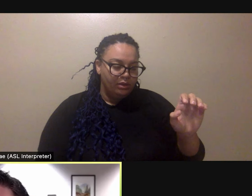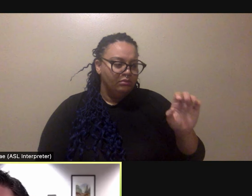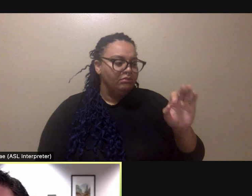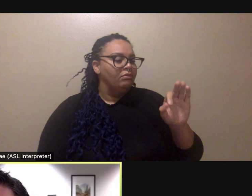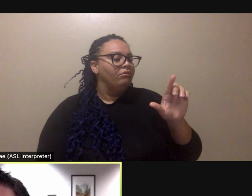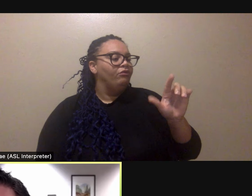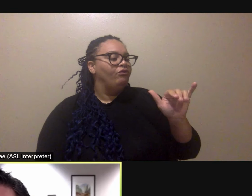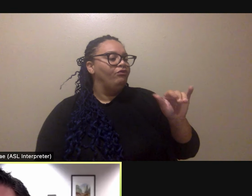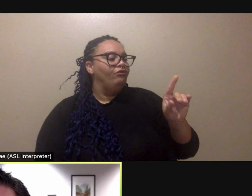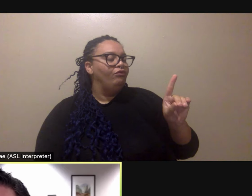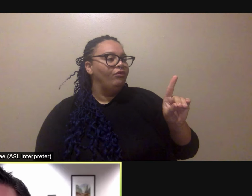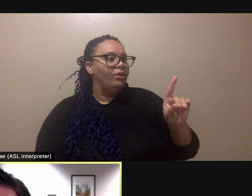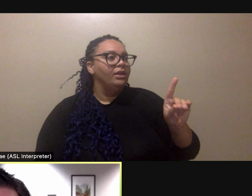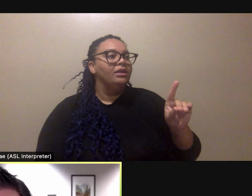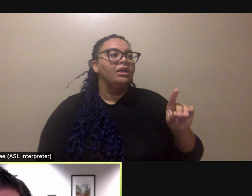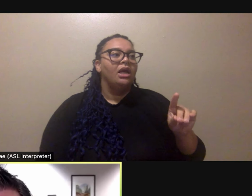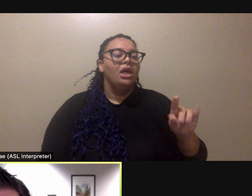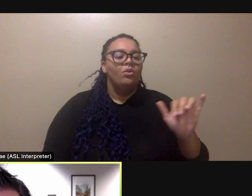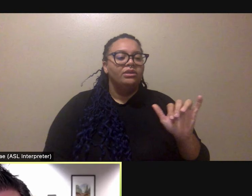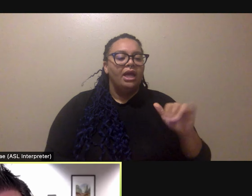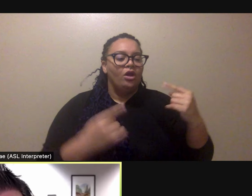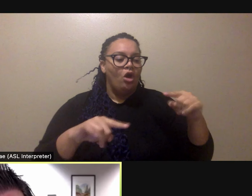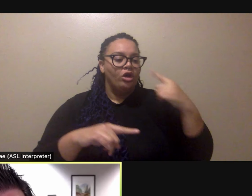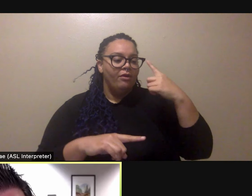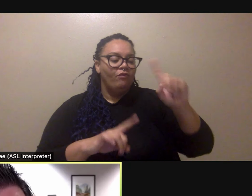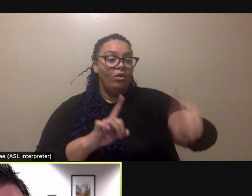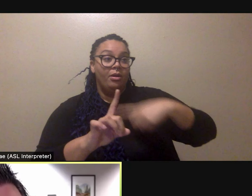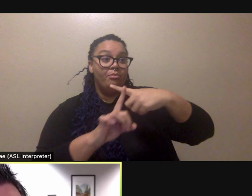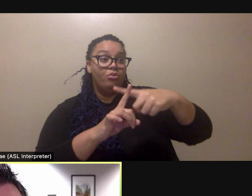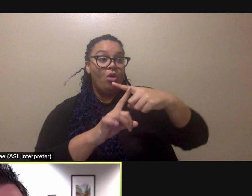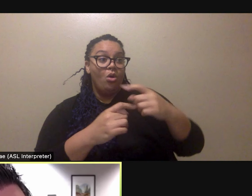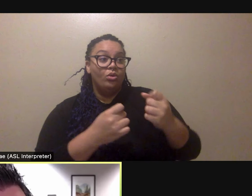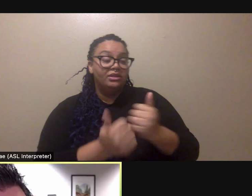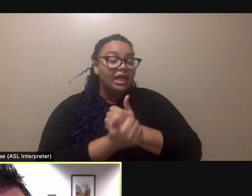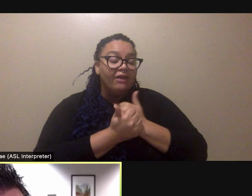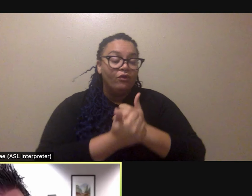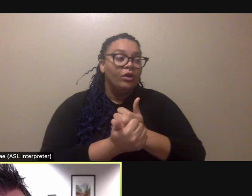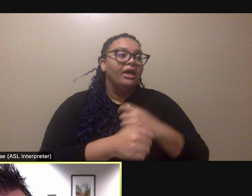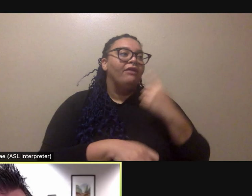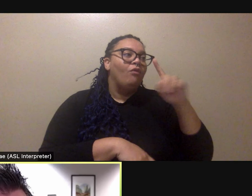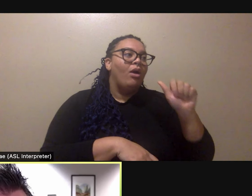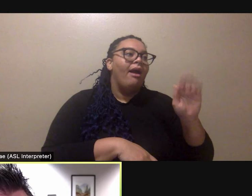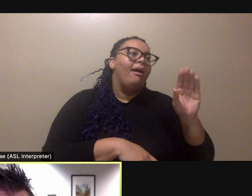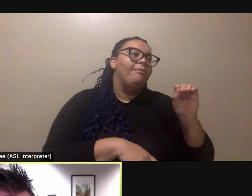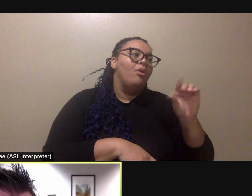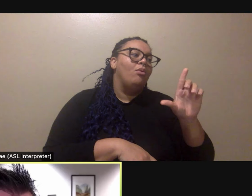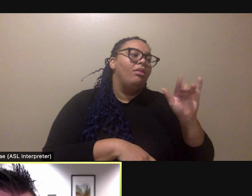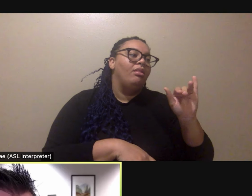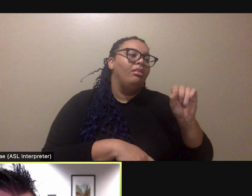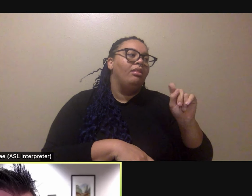It was a high profile case for both pro-slavery advocates, people. So abolitionists were kind of like